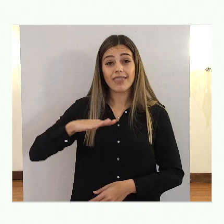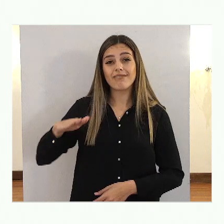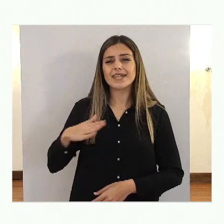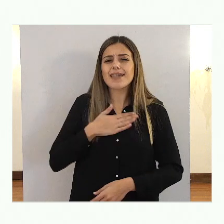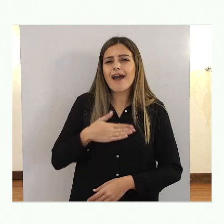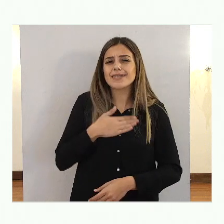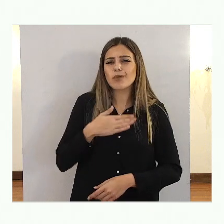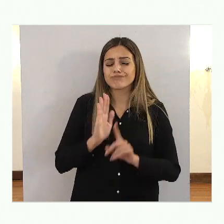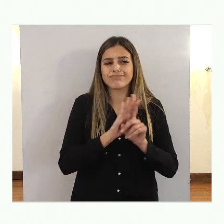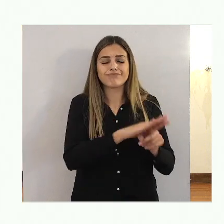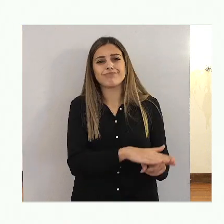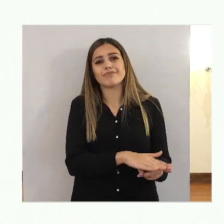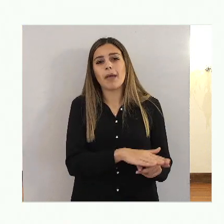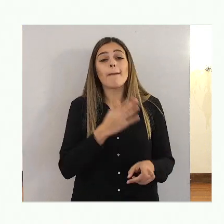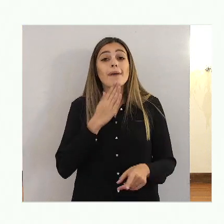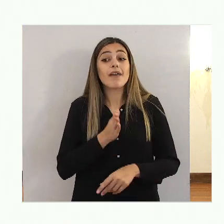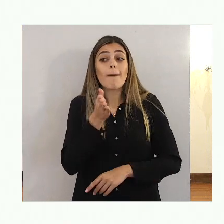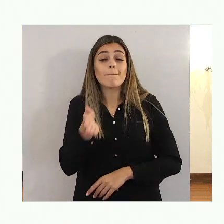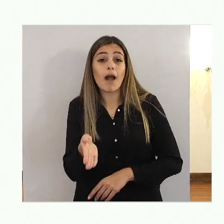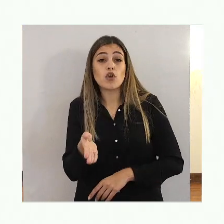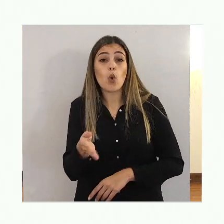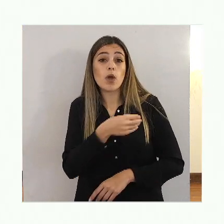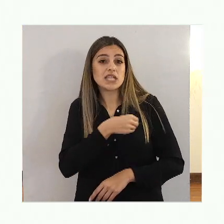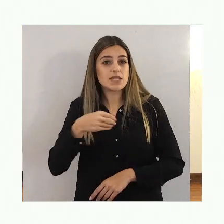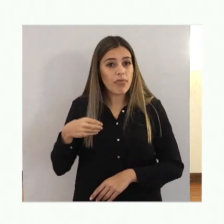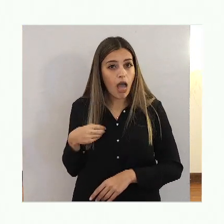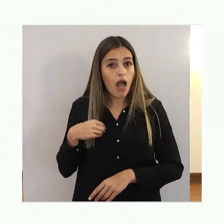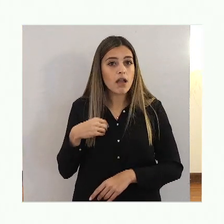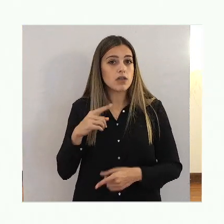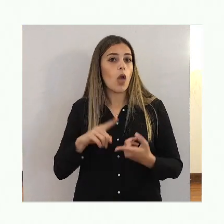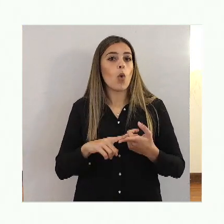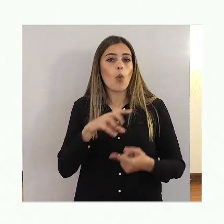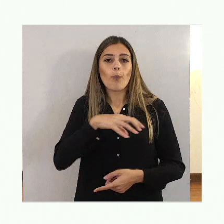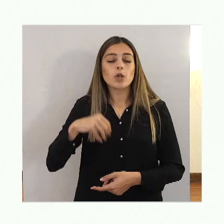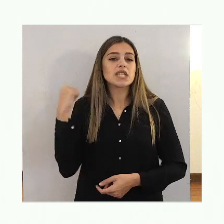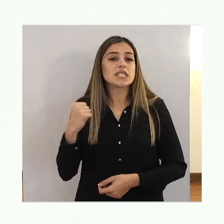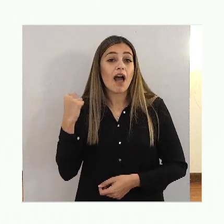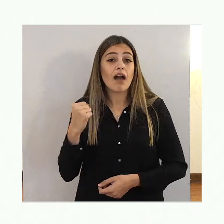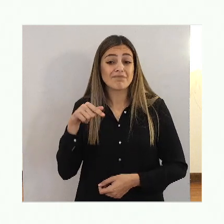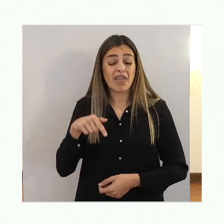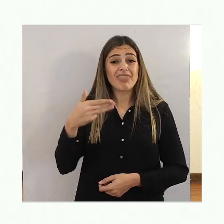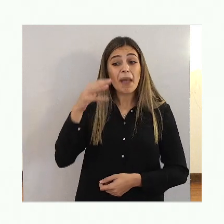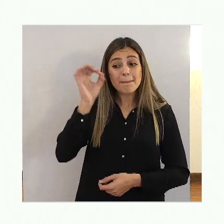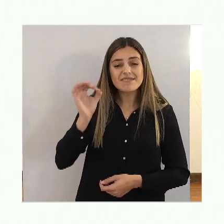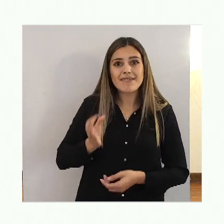felt discriminated against when attending health or social care settings. That is 9%, too many.